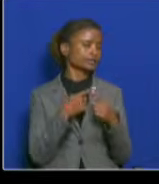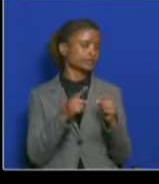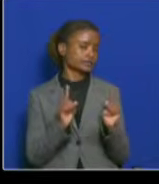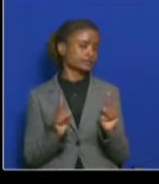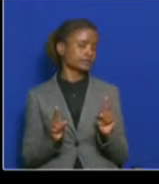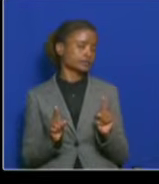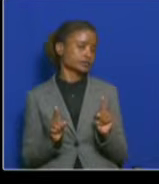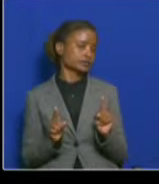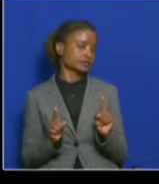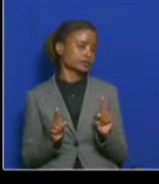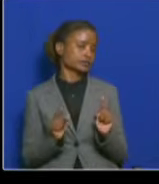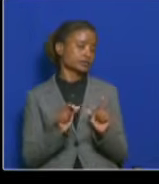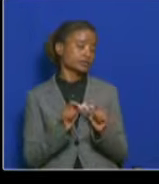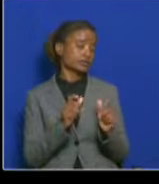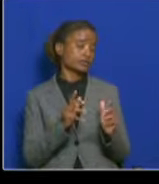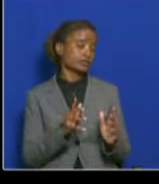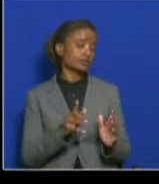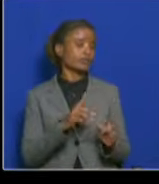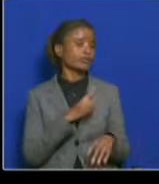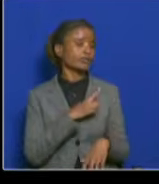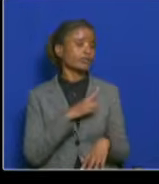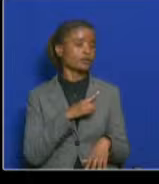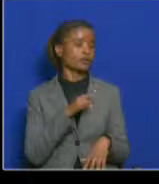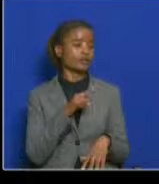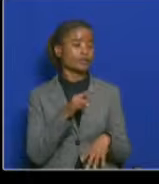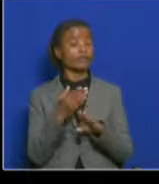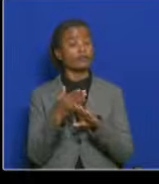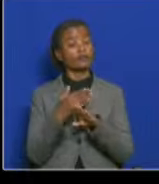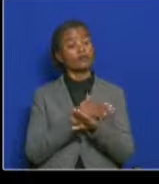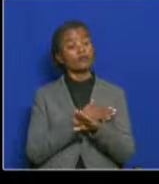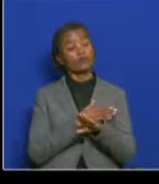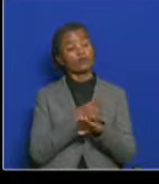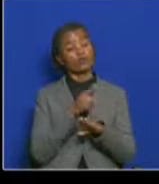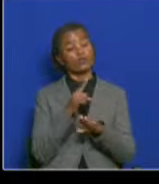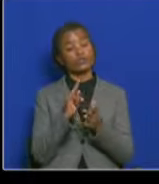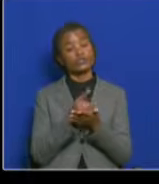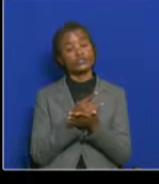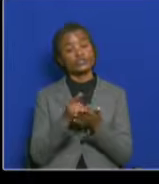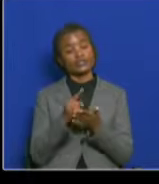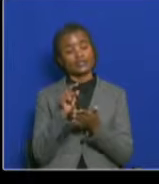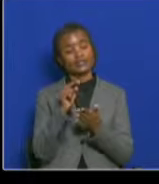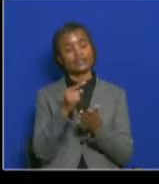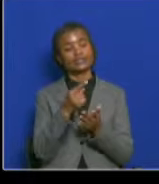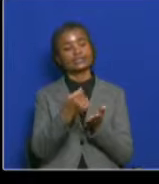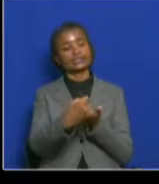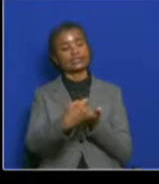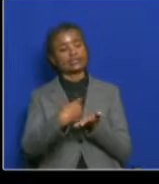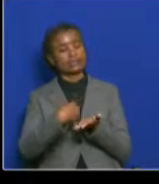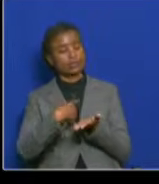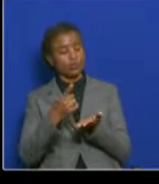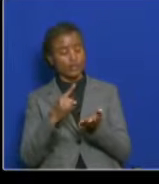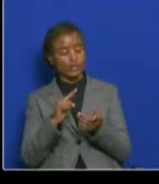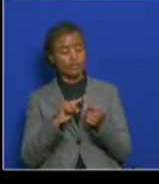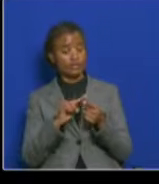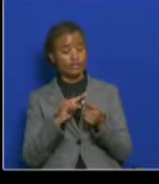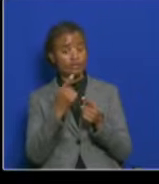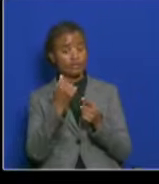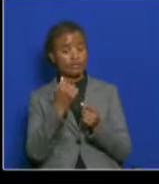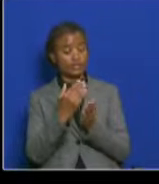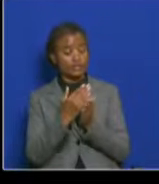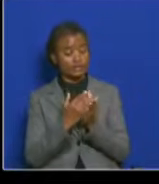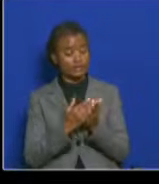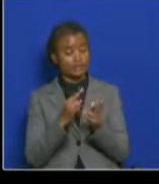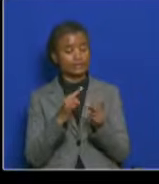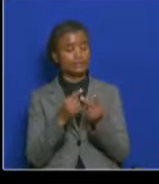you have regard to the chat we went to before, he said, send me the samples and price list. This is the price list. I think the samples might have been sent